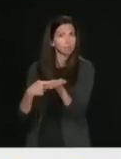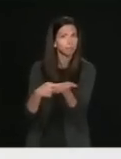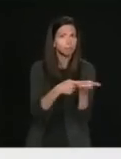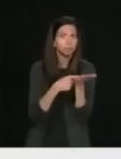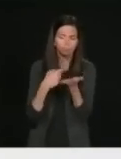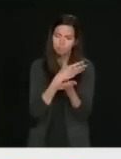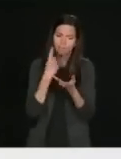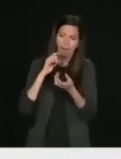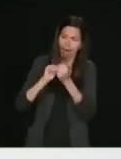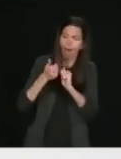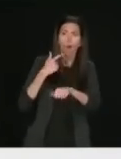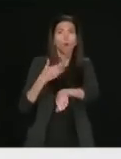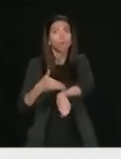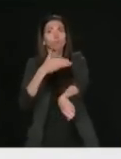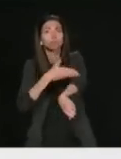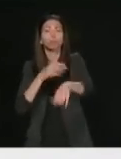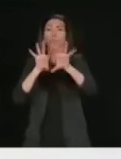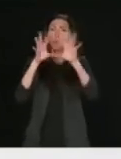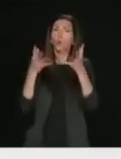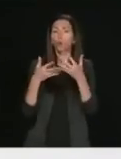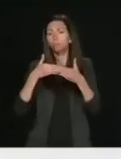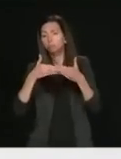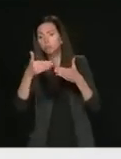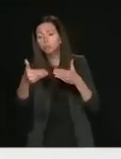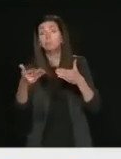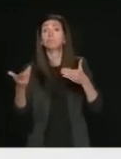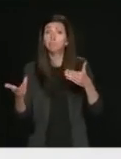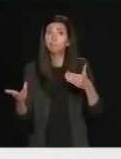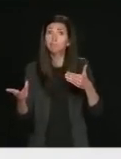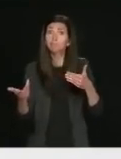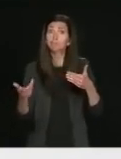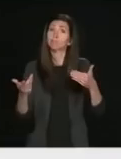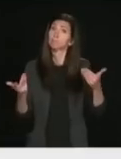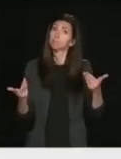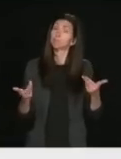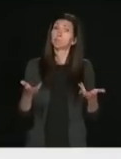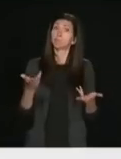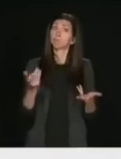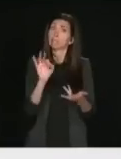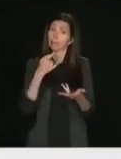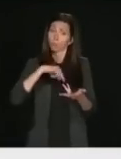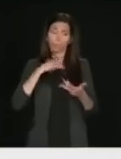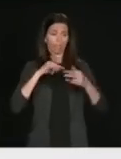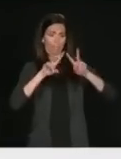years. I think when we reflect on the scale of this crisis, many people have